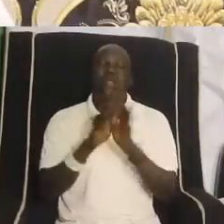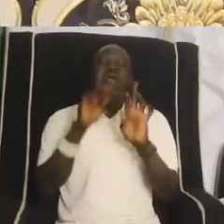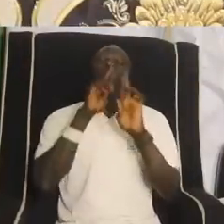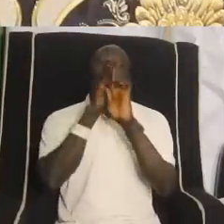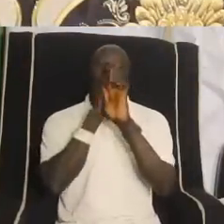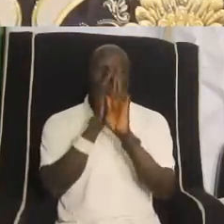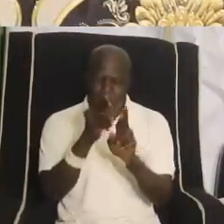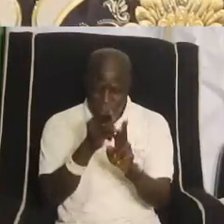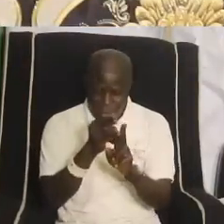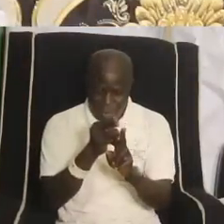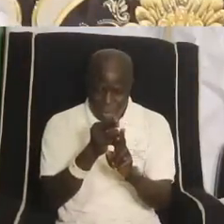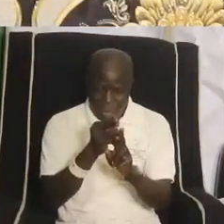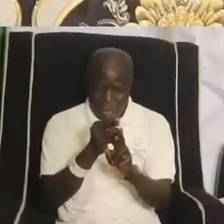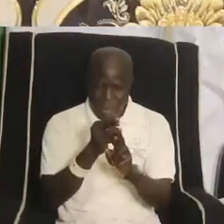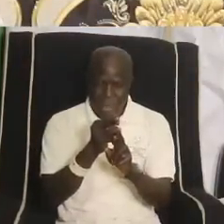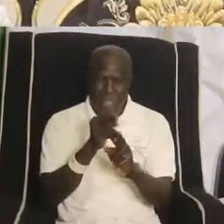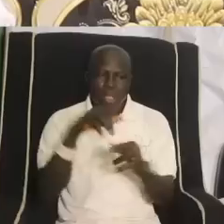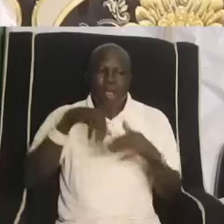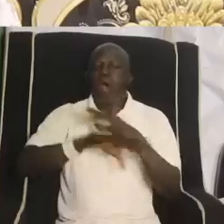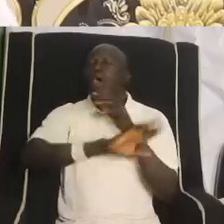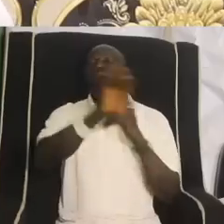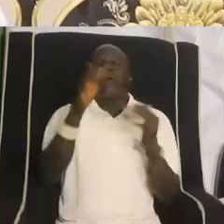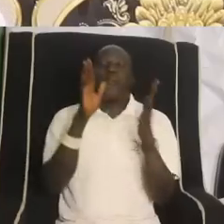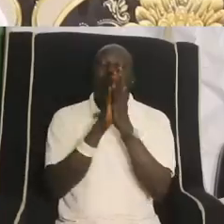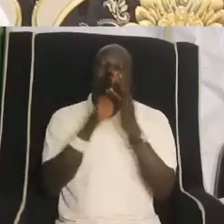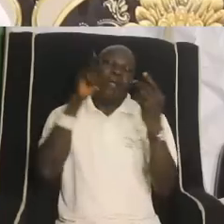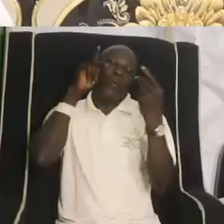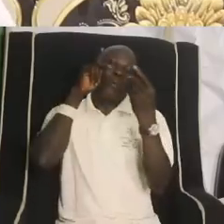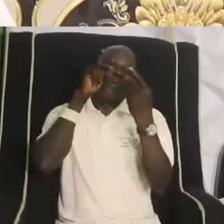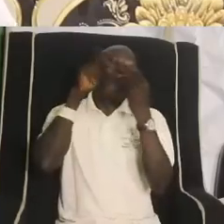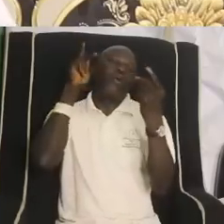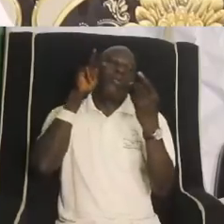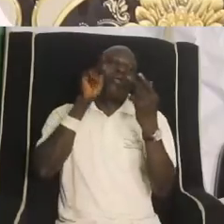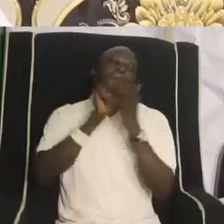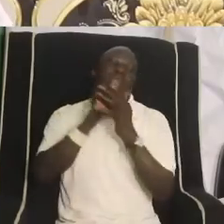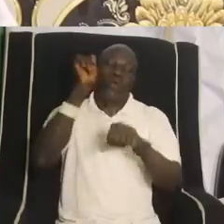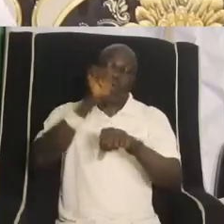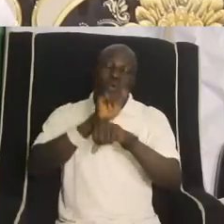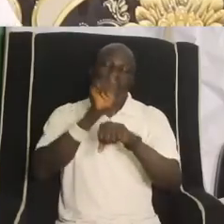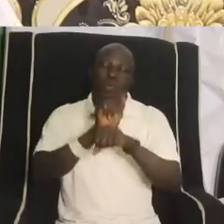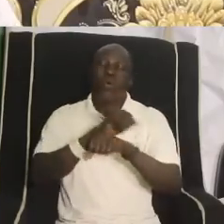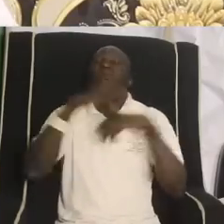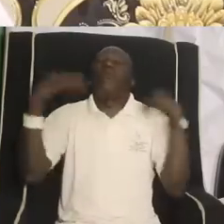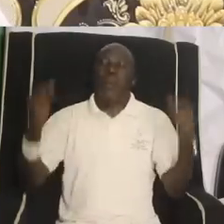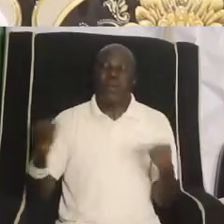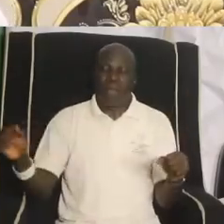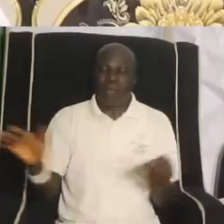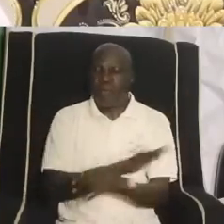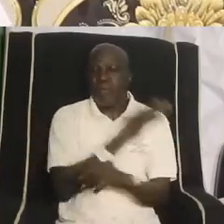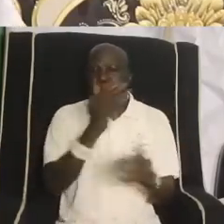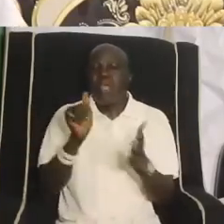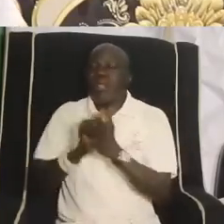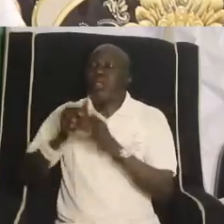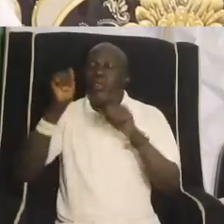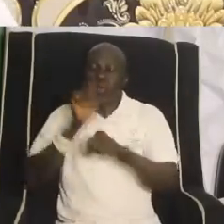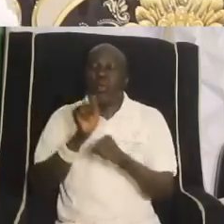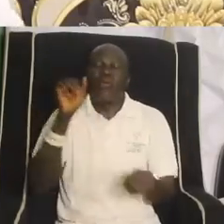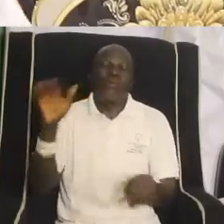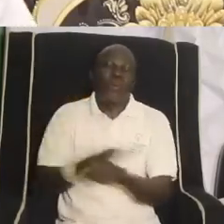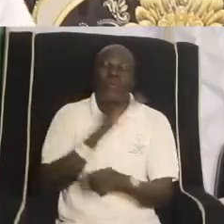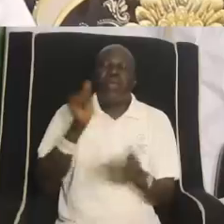celebrating. Prayer will be accepted. Our prayer points will work powerfully. It